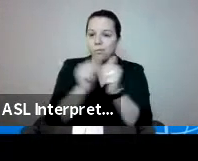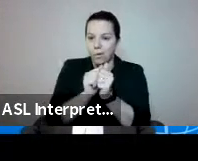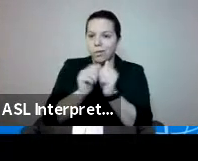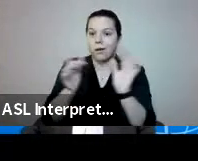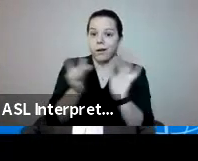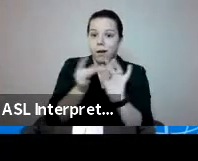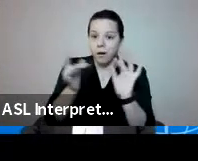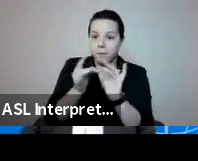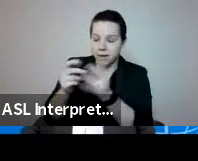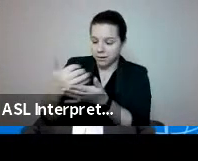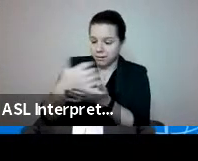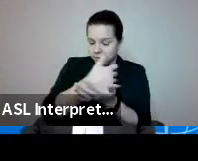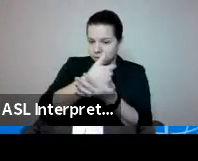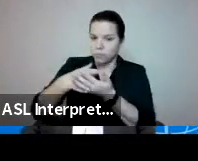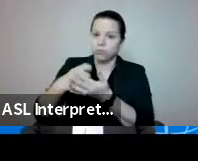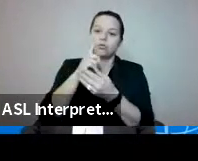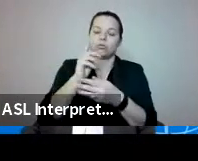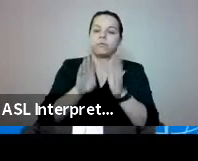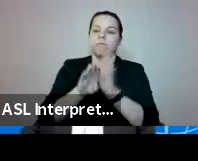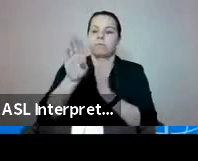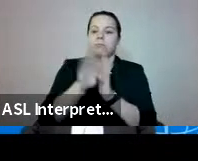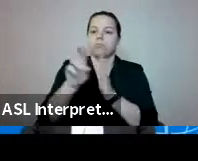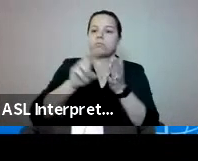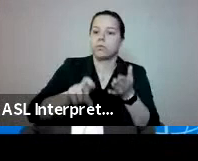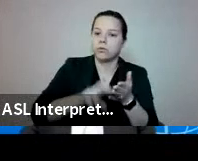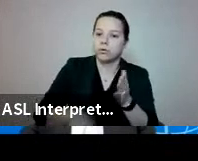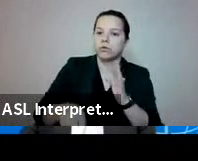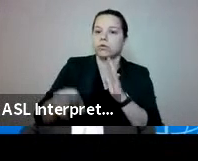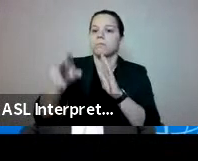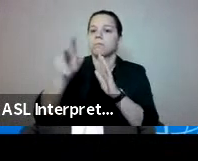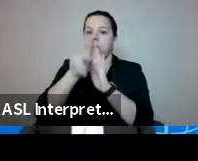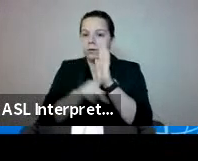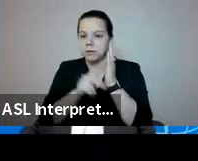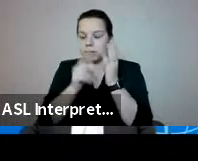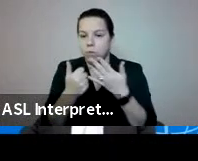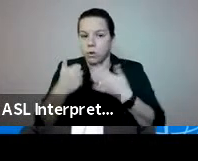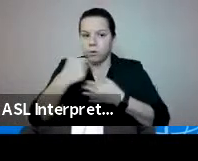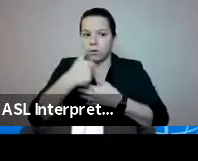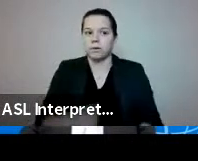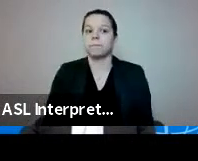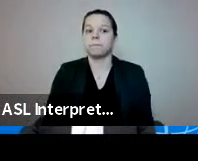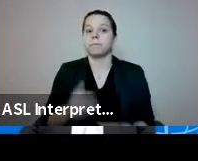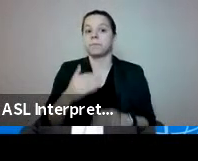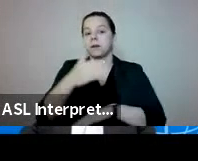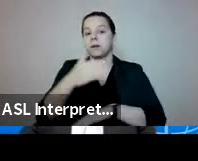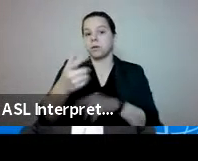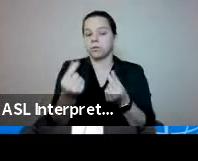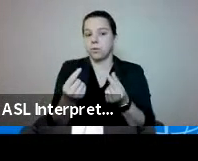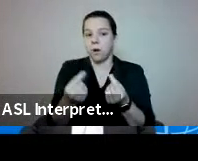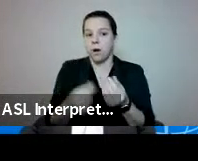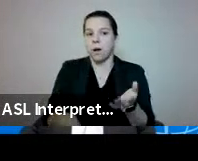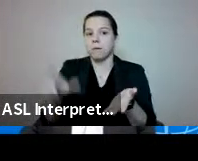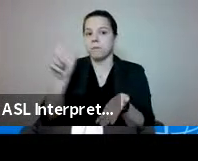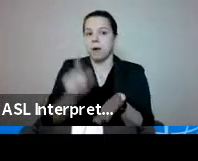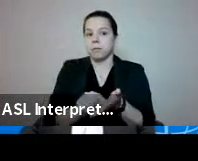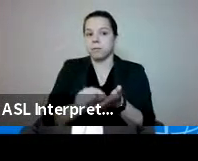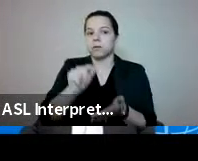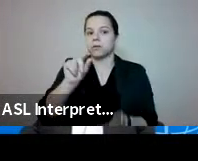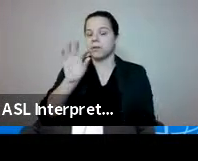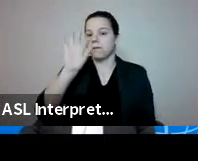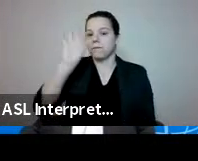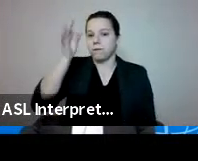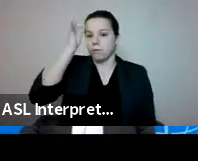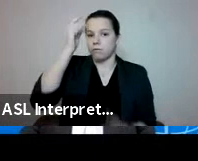inform research and policy priorities. As far as next steps, publishing the Federal Register notice was a key first step